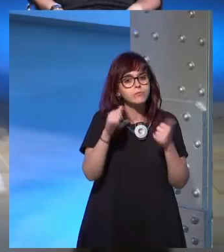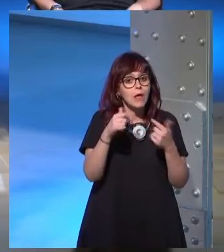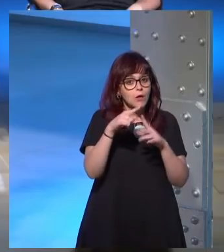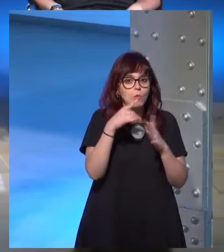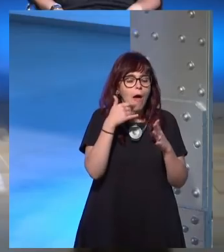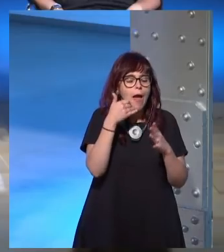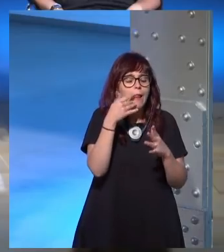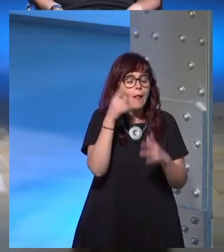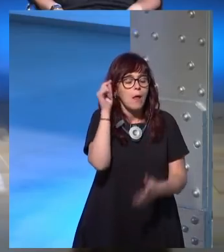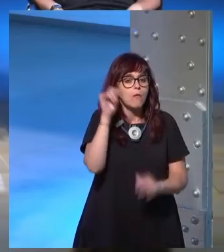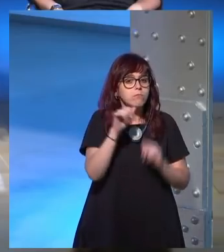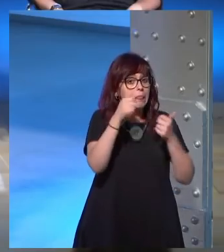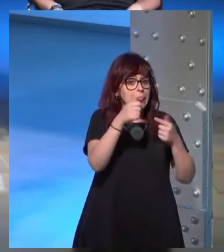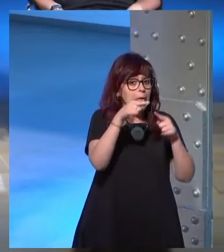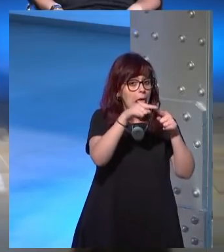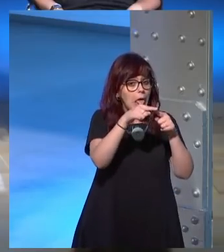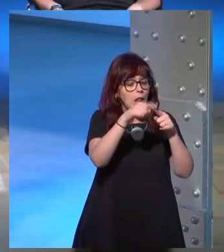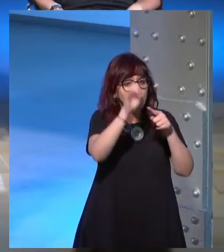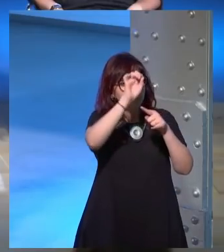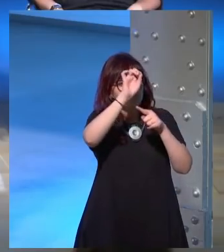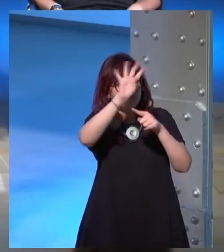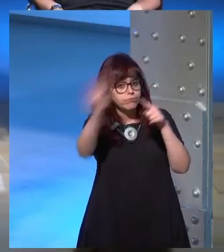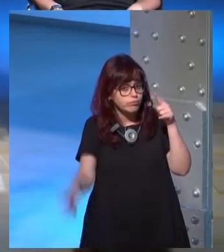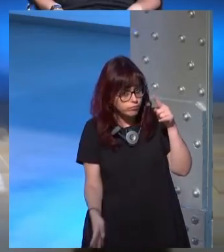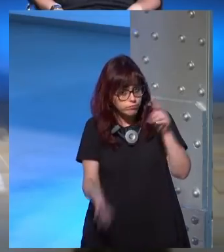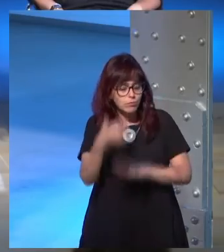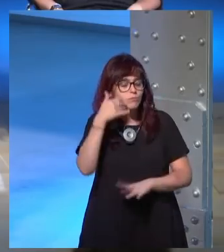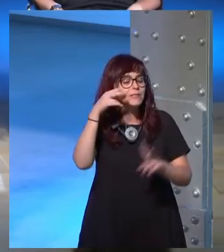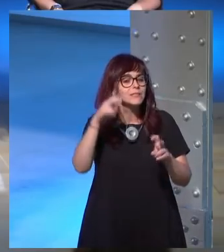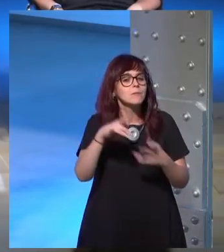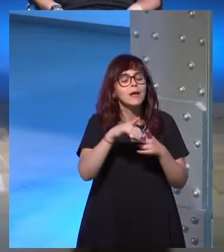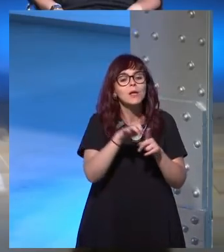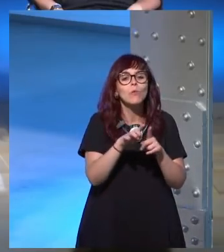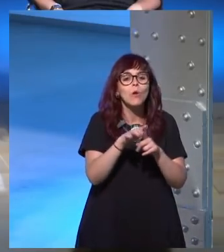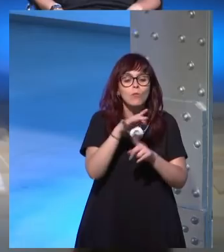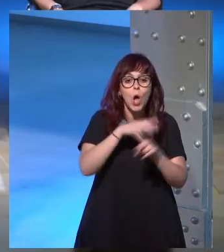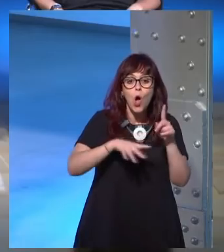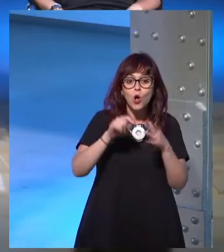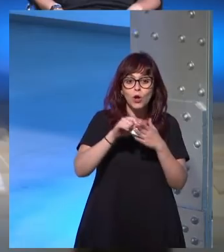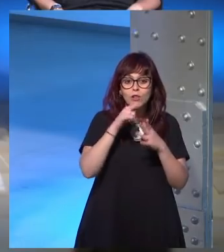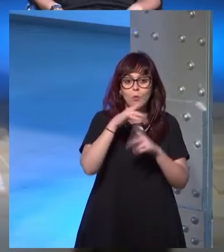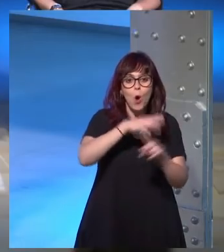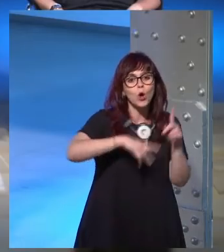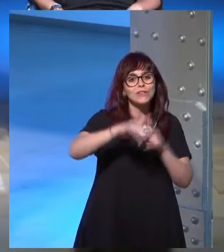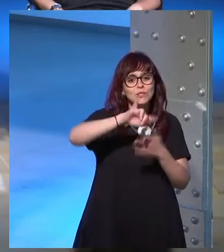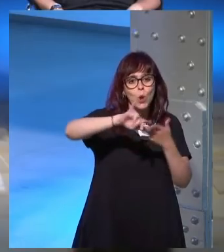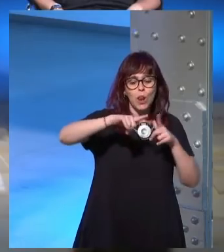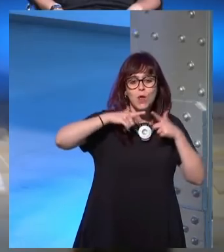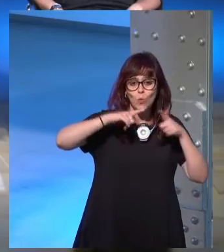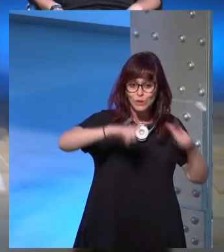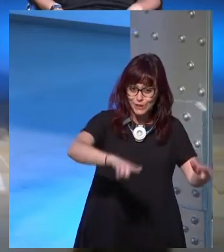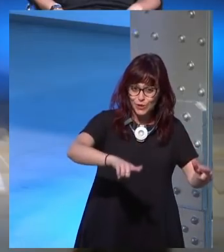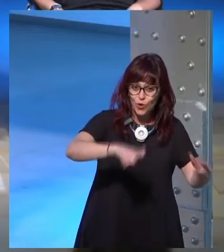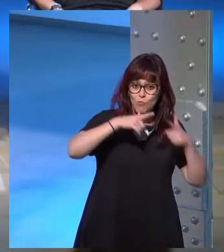fiction, and then say, okay, now it's 10,000 years in the future, how would that sound, what would that look like,